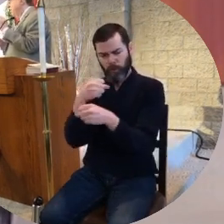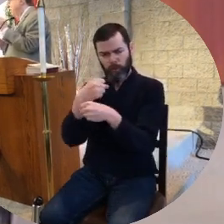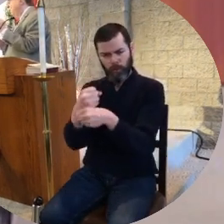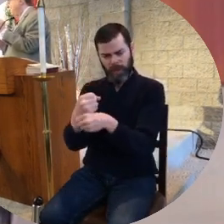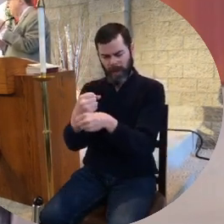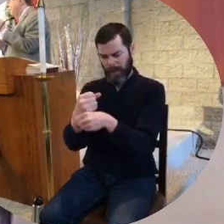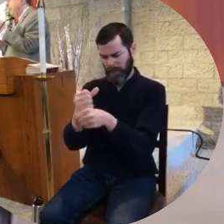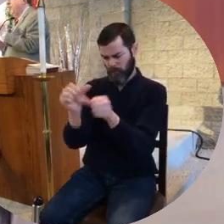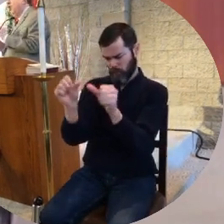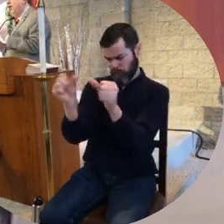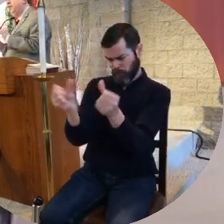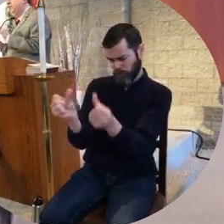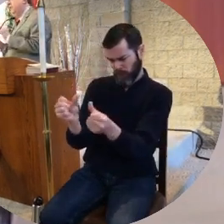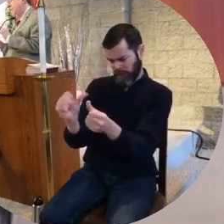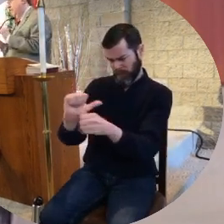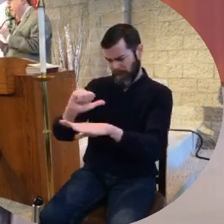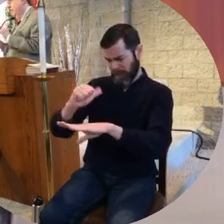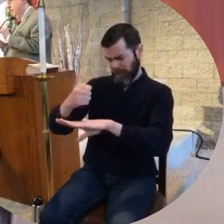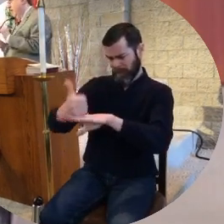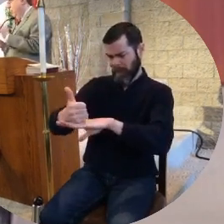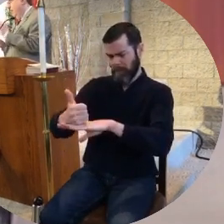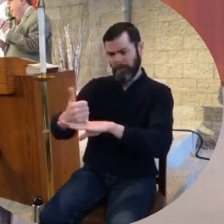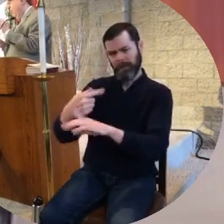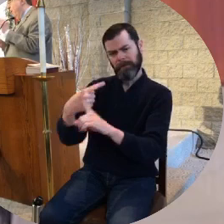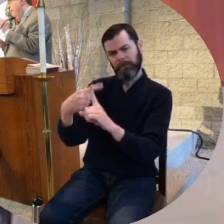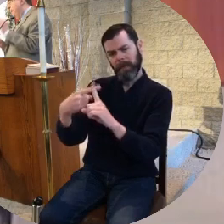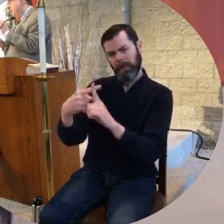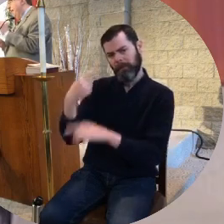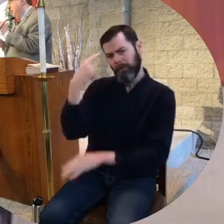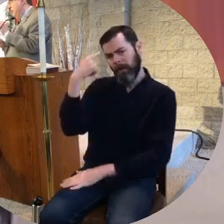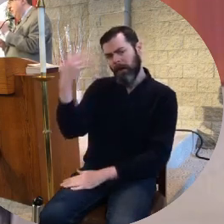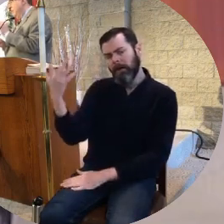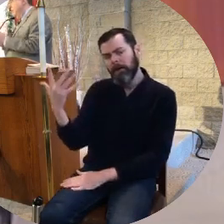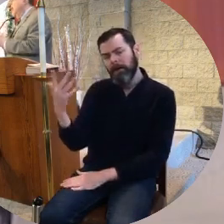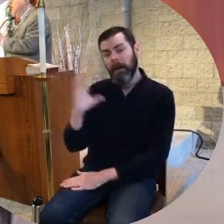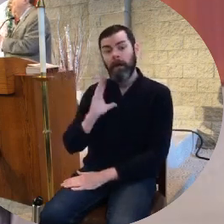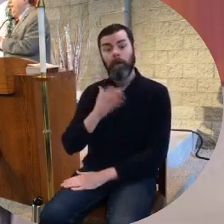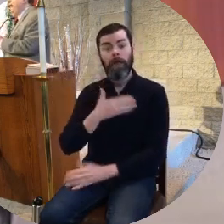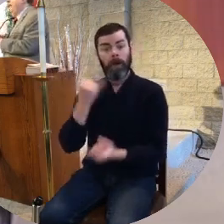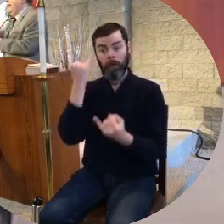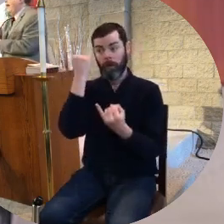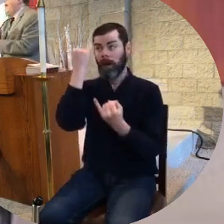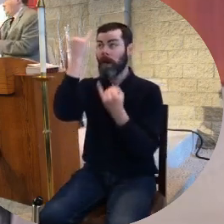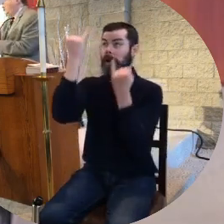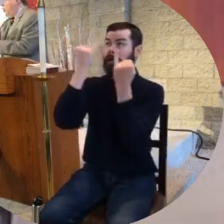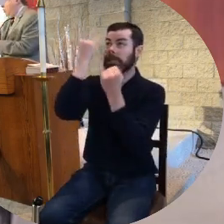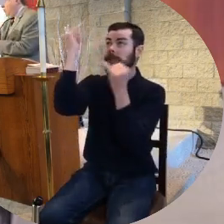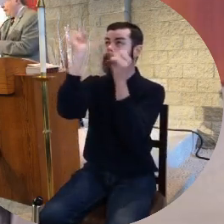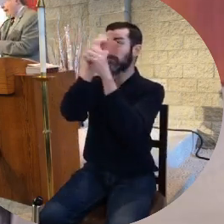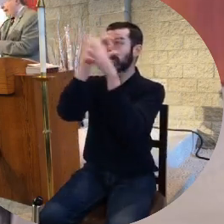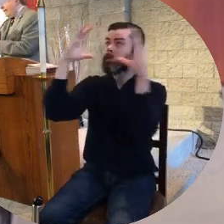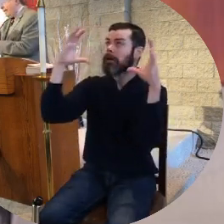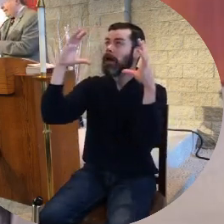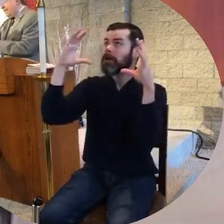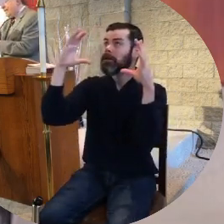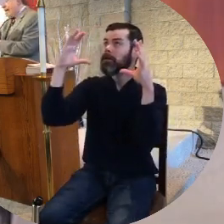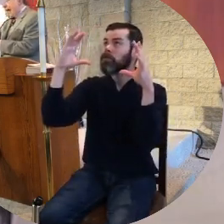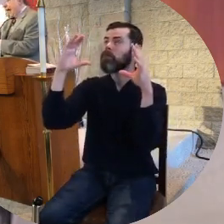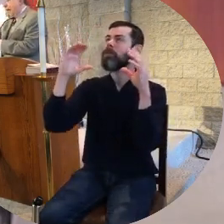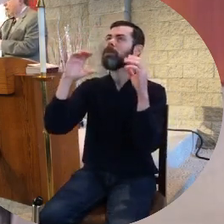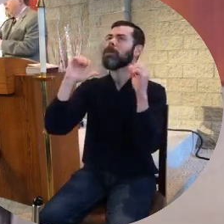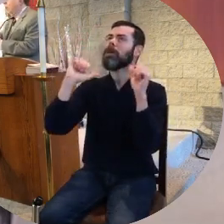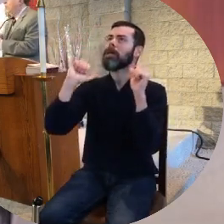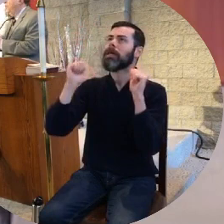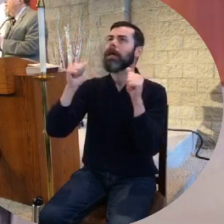and form thought. With our imagination, we lay hold of the ideas